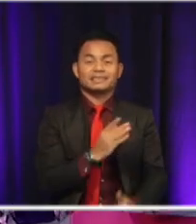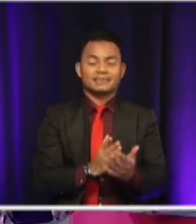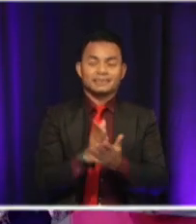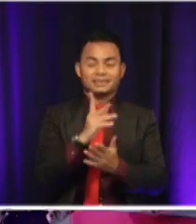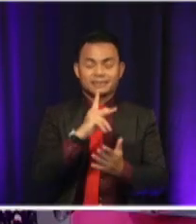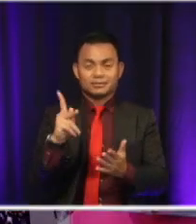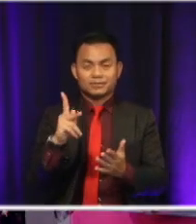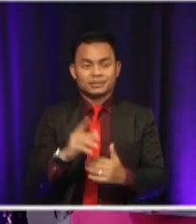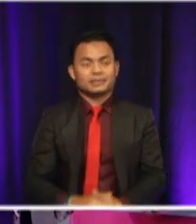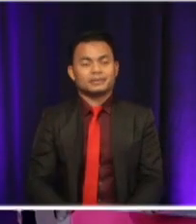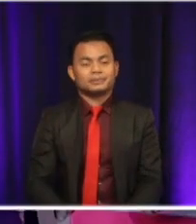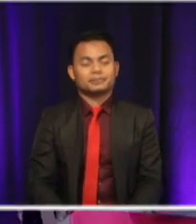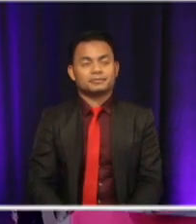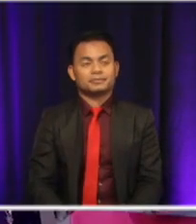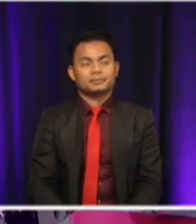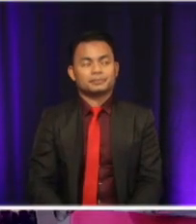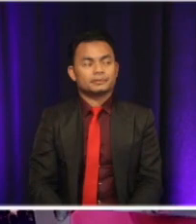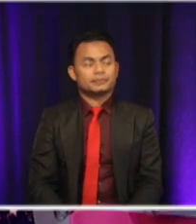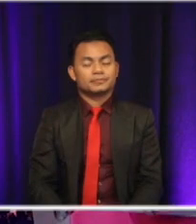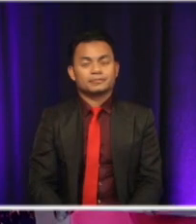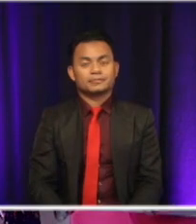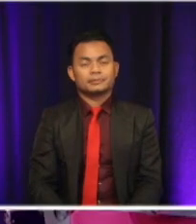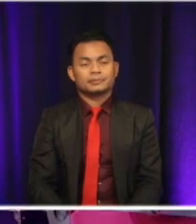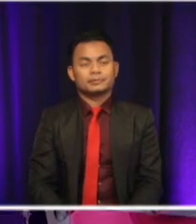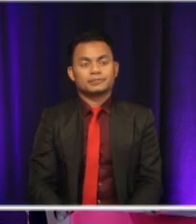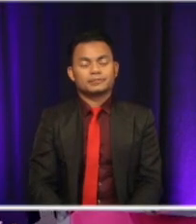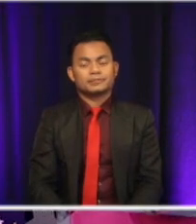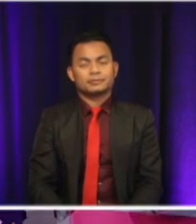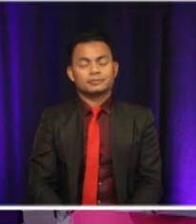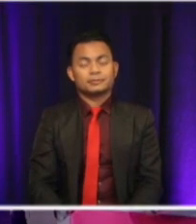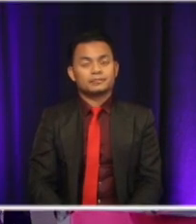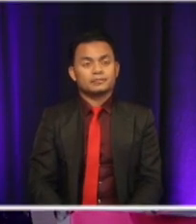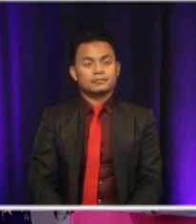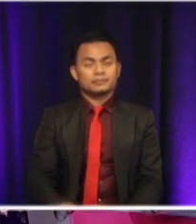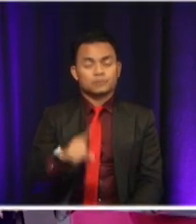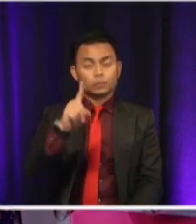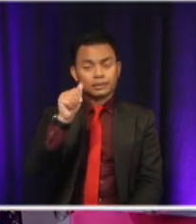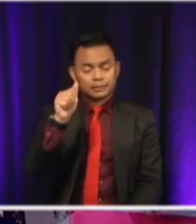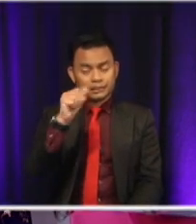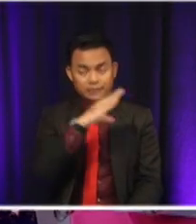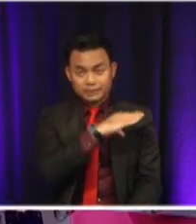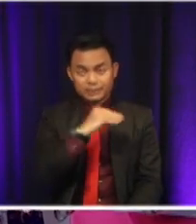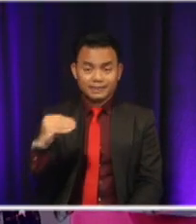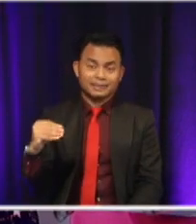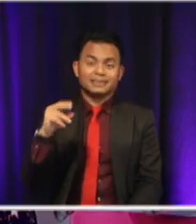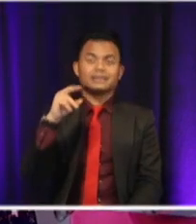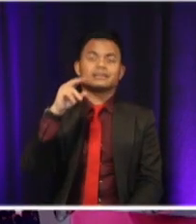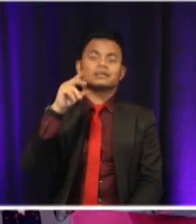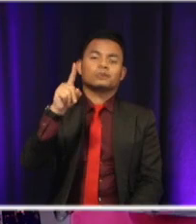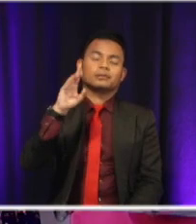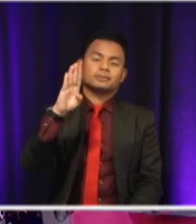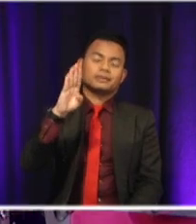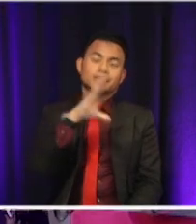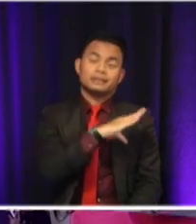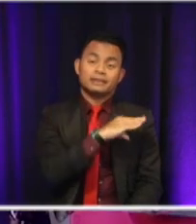appear. You've got there 1A and 1B, 2A and 2B.